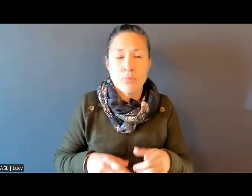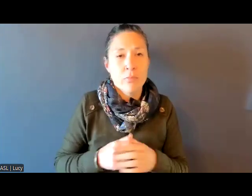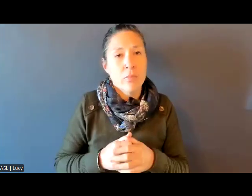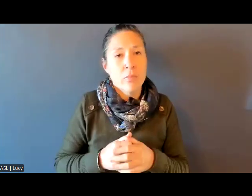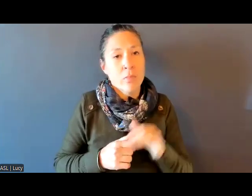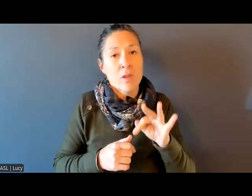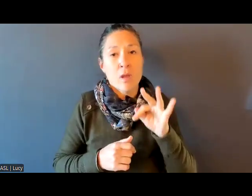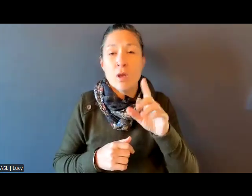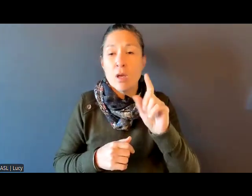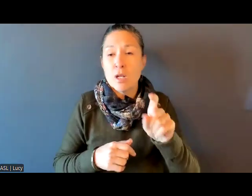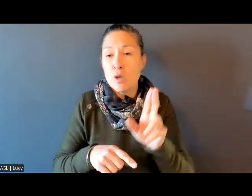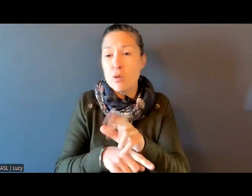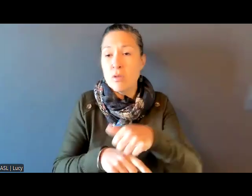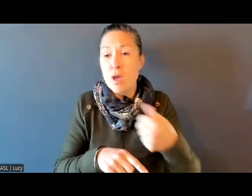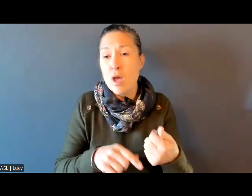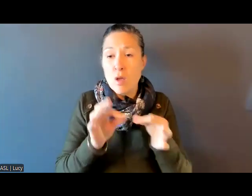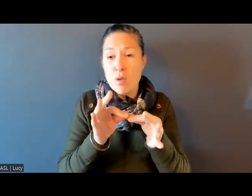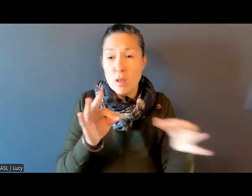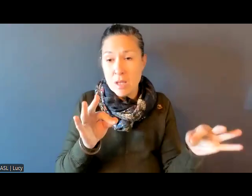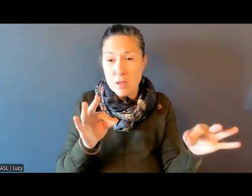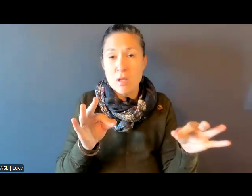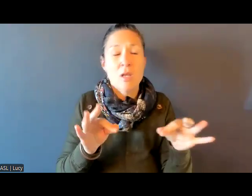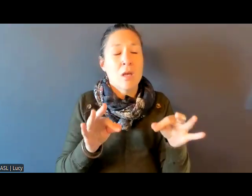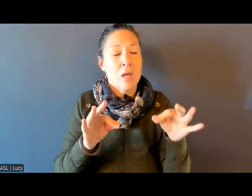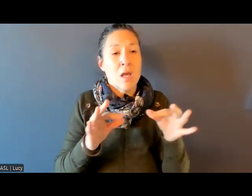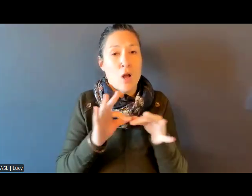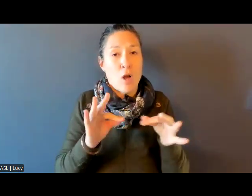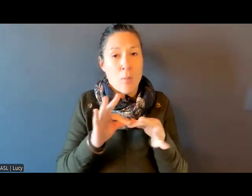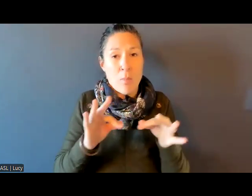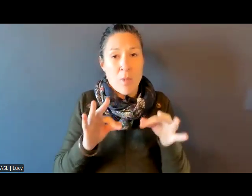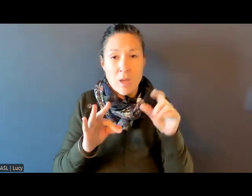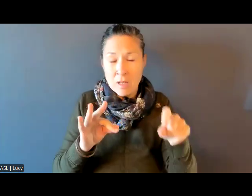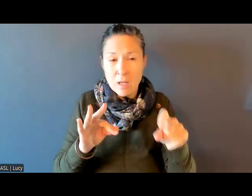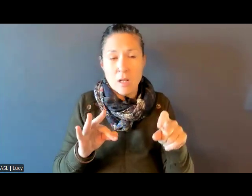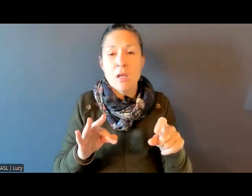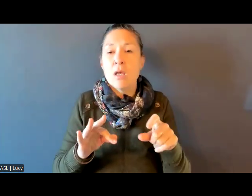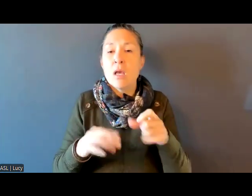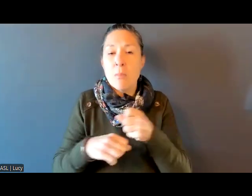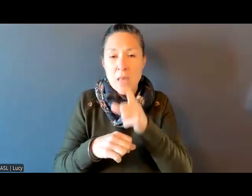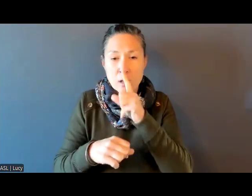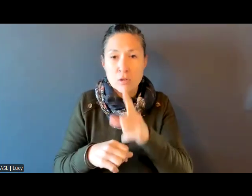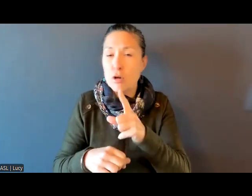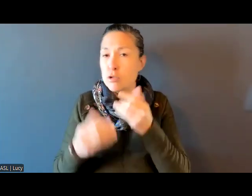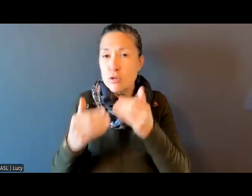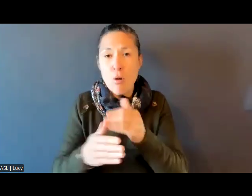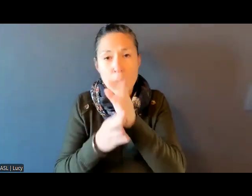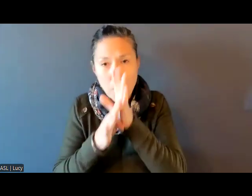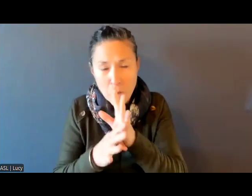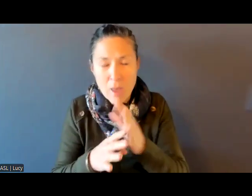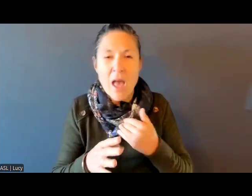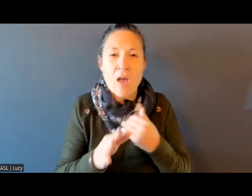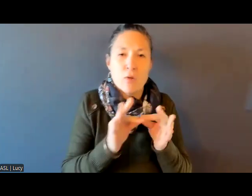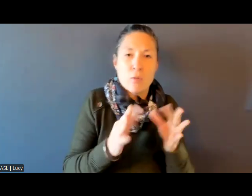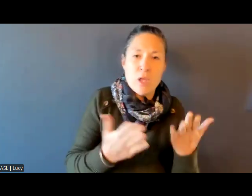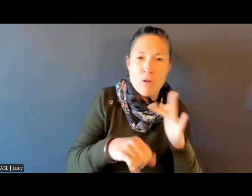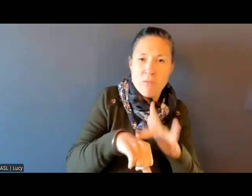another language, please speak into your language channel and your interpreter will translate the comment into English. Or, once again, you may